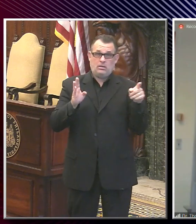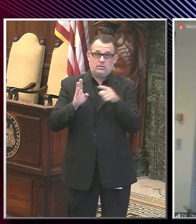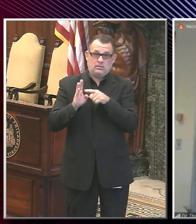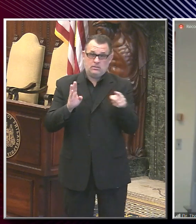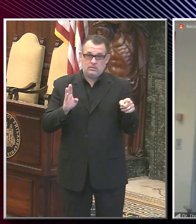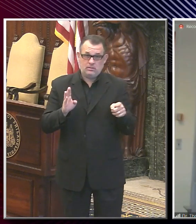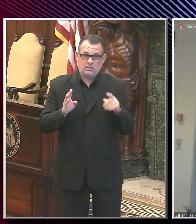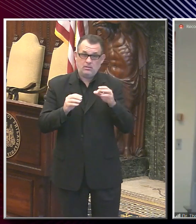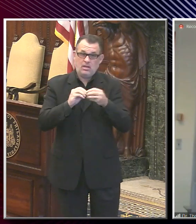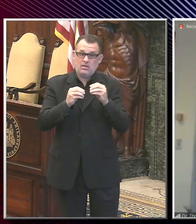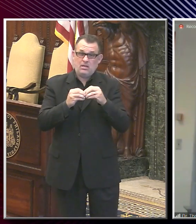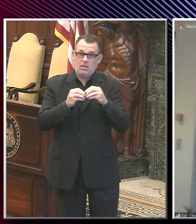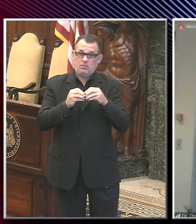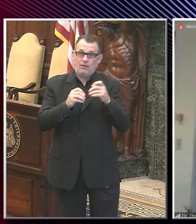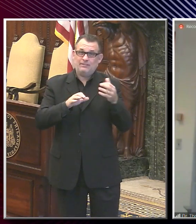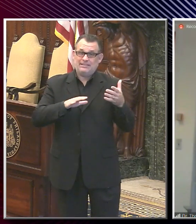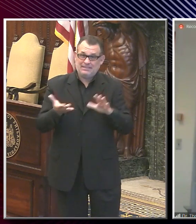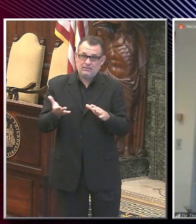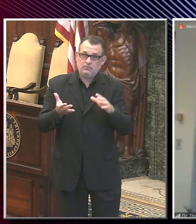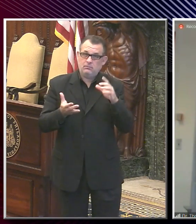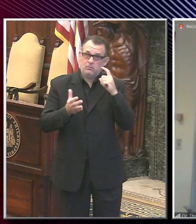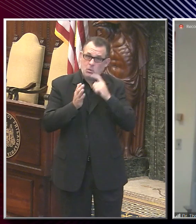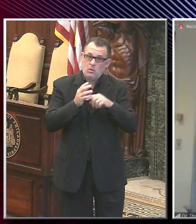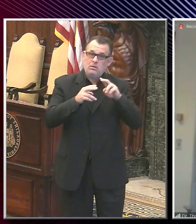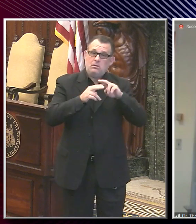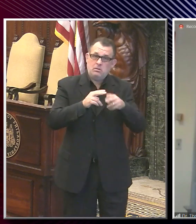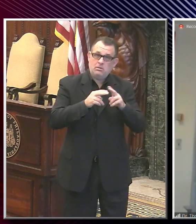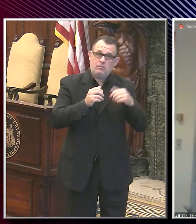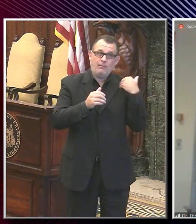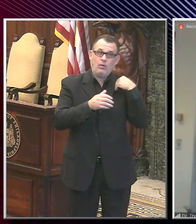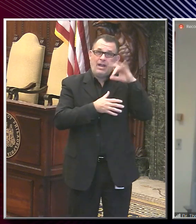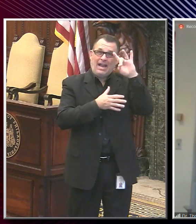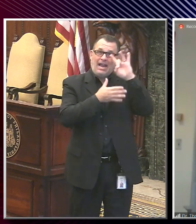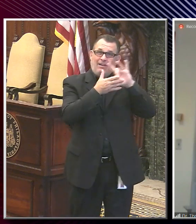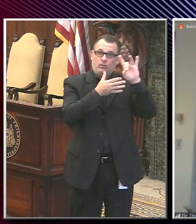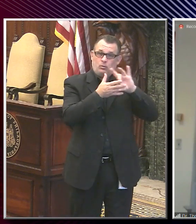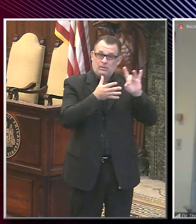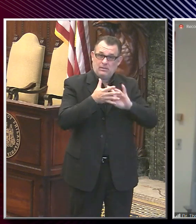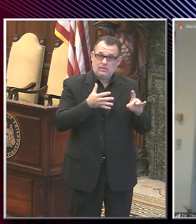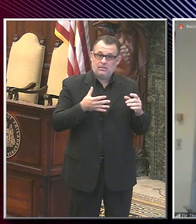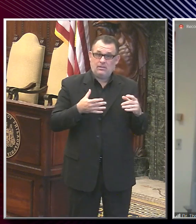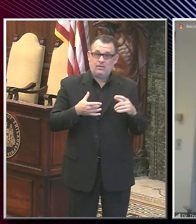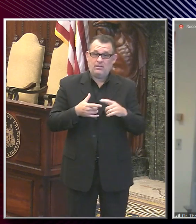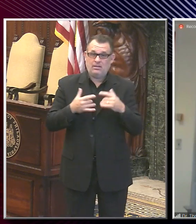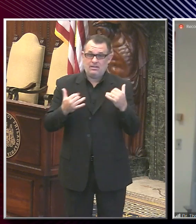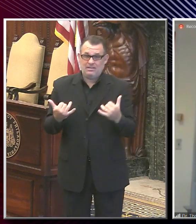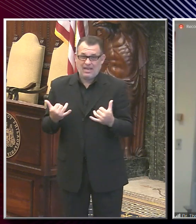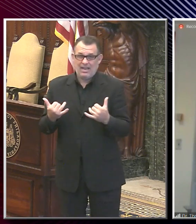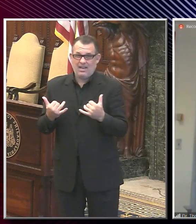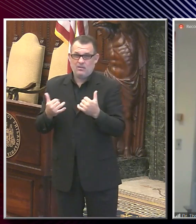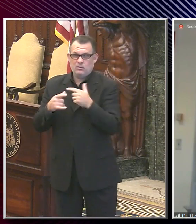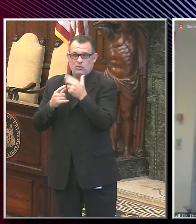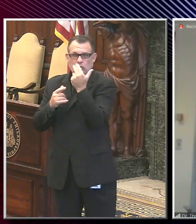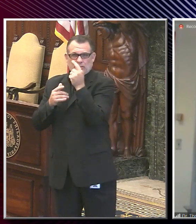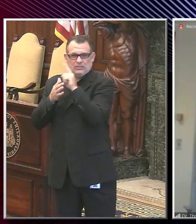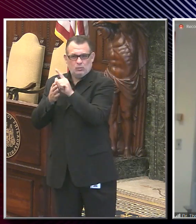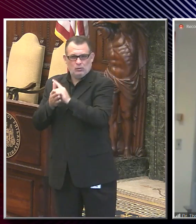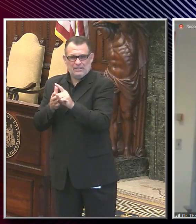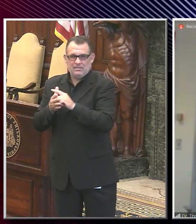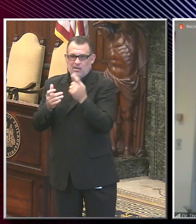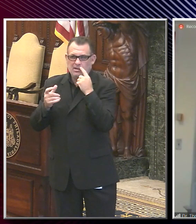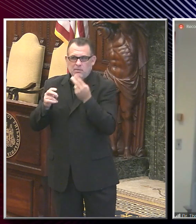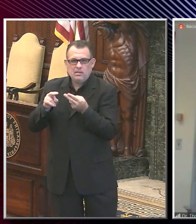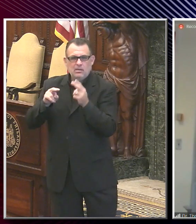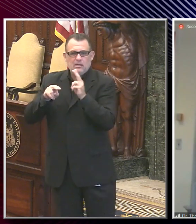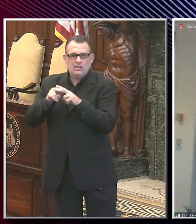of deaths that occurred, from about 8 per week to about 13 per week over the last few weeks. That increase, I think, is probably a delayed effect